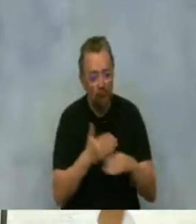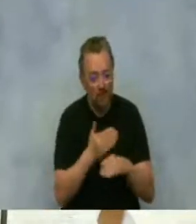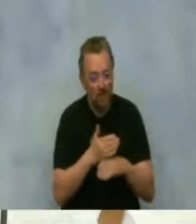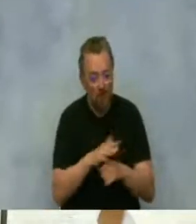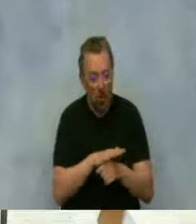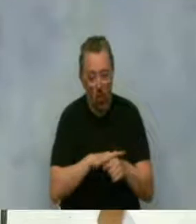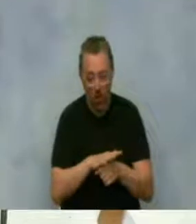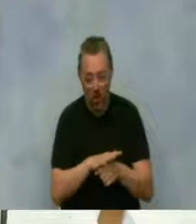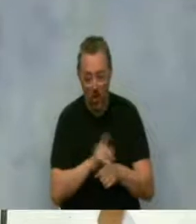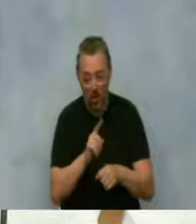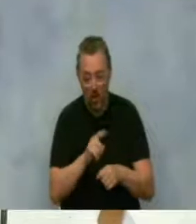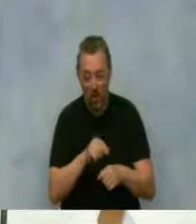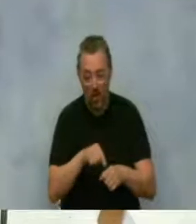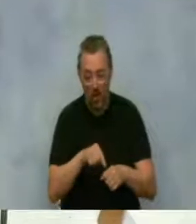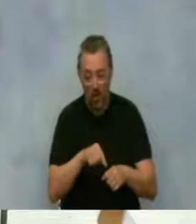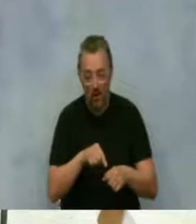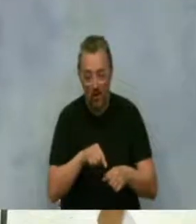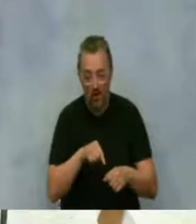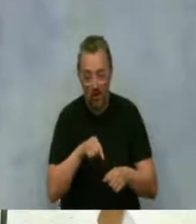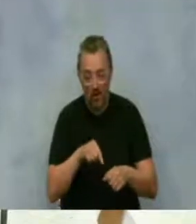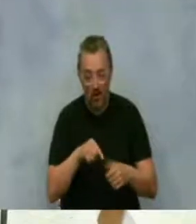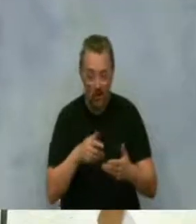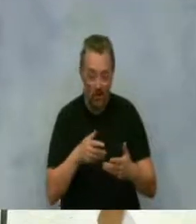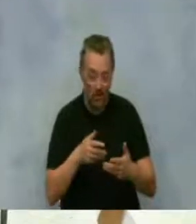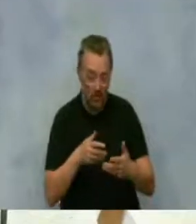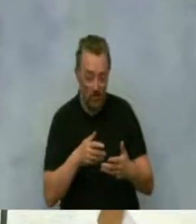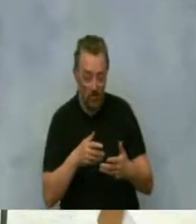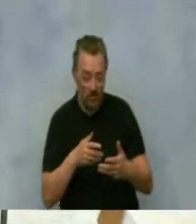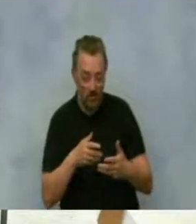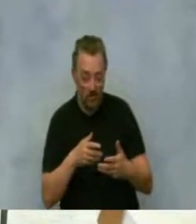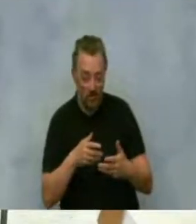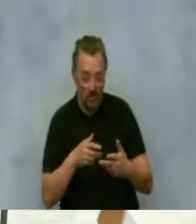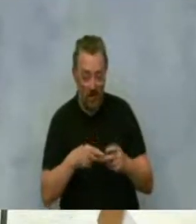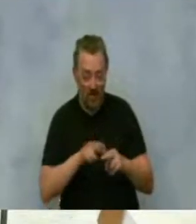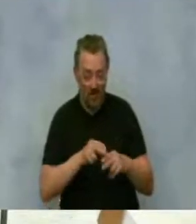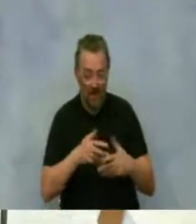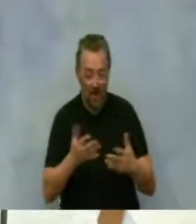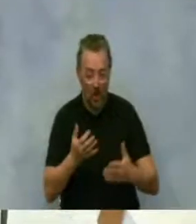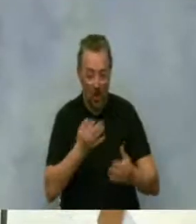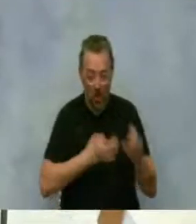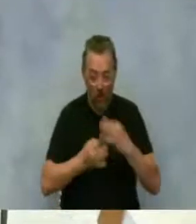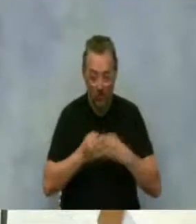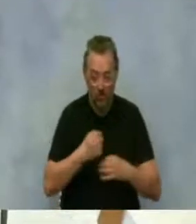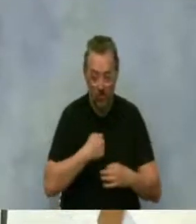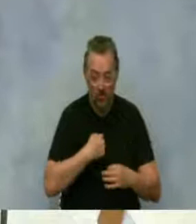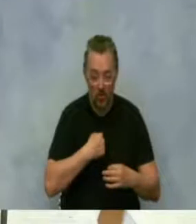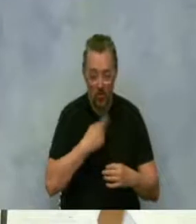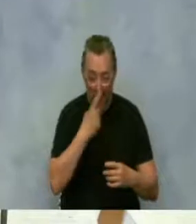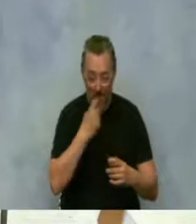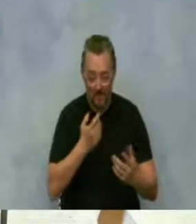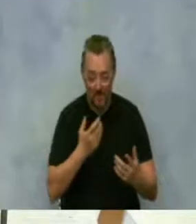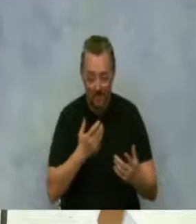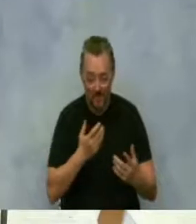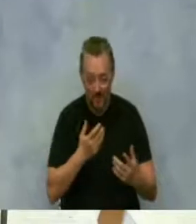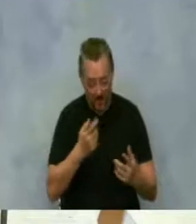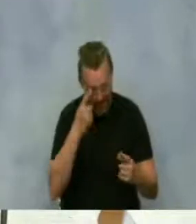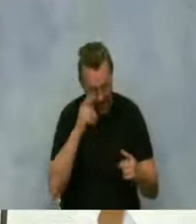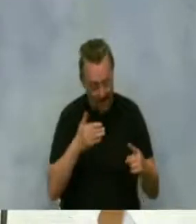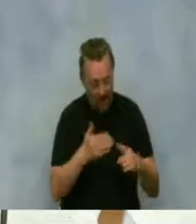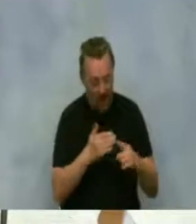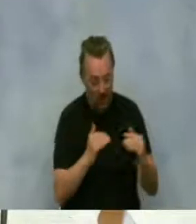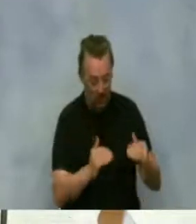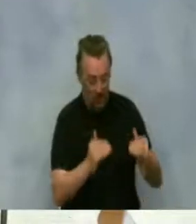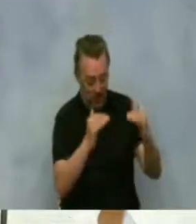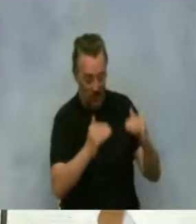I think with Partners Across Scotland, that's picked up. So I think there's then a question, perhaps the target we set in that year, which we actually